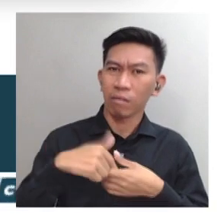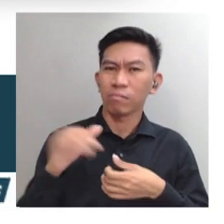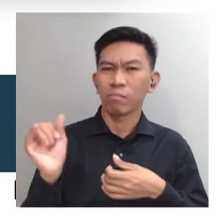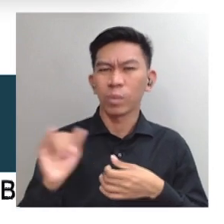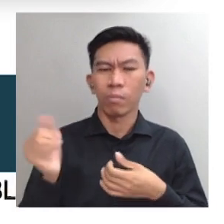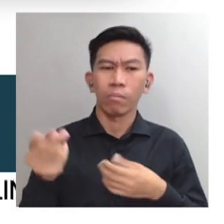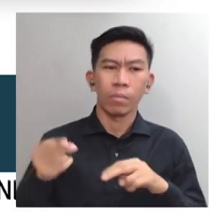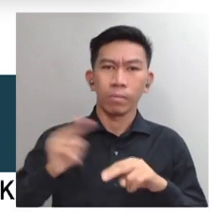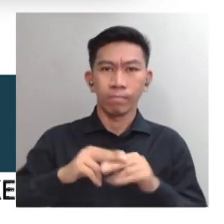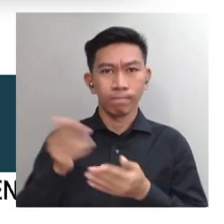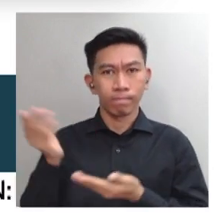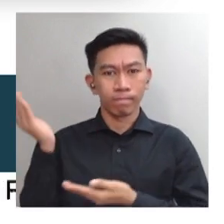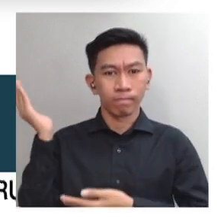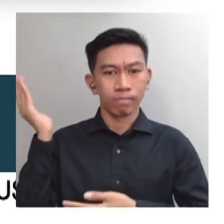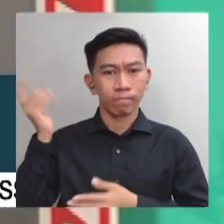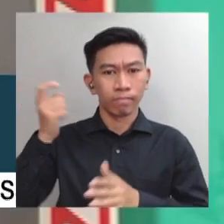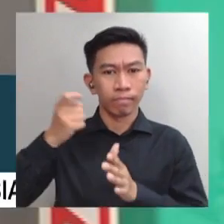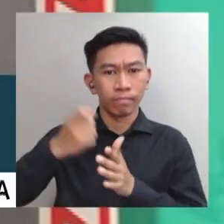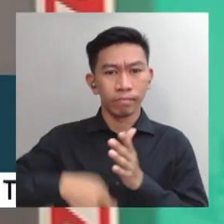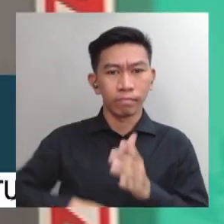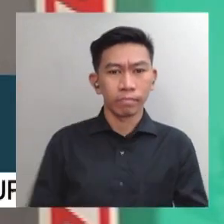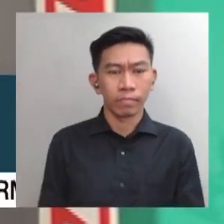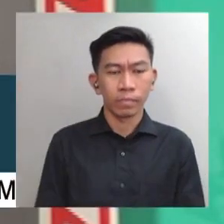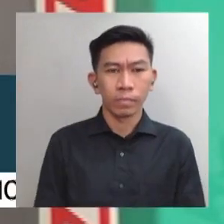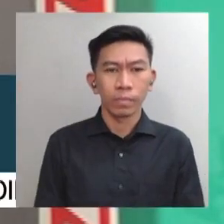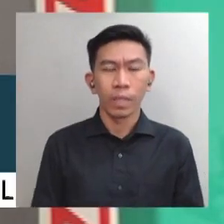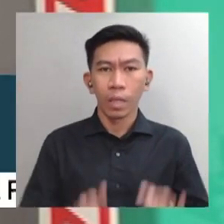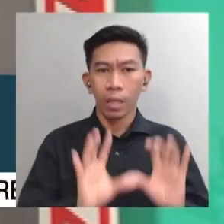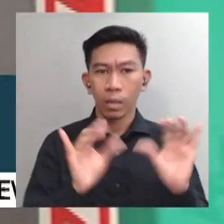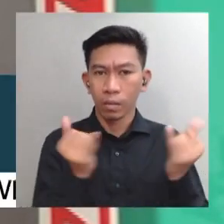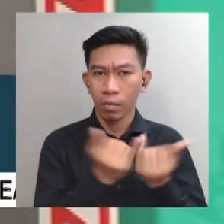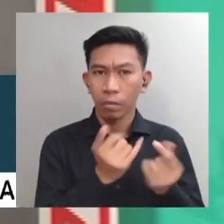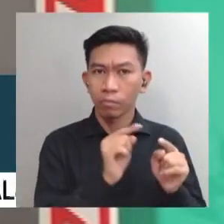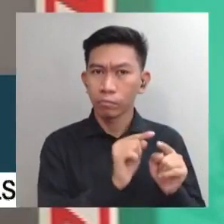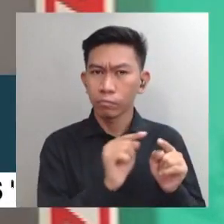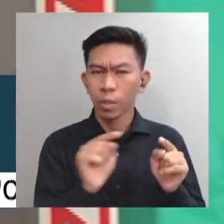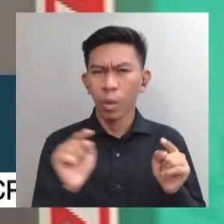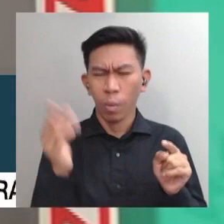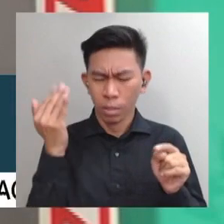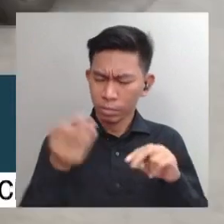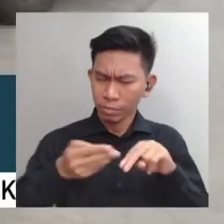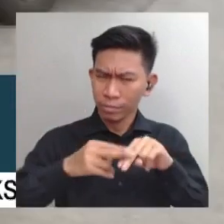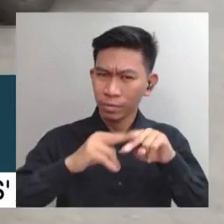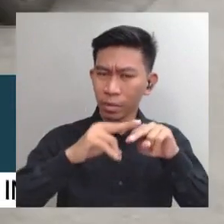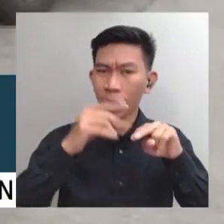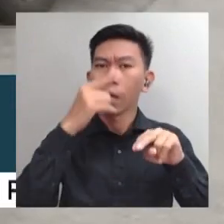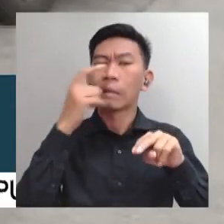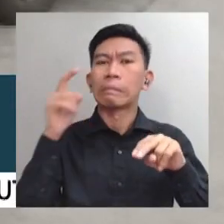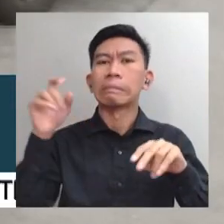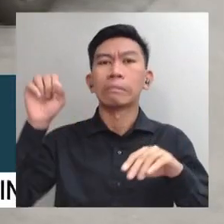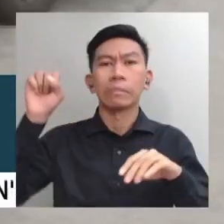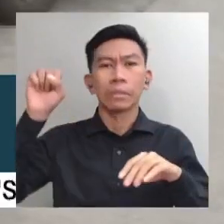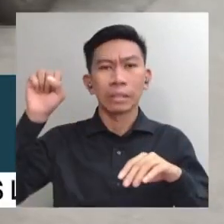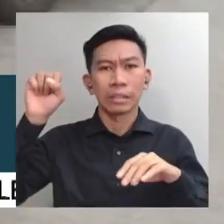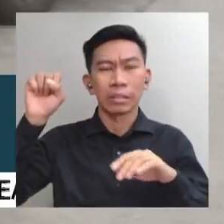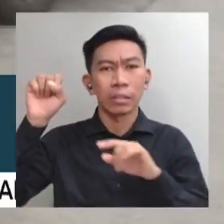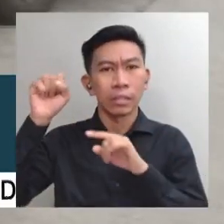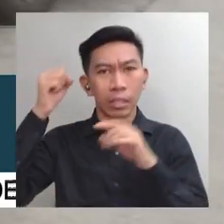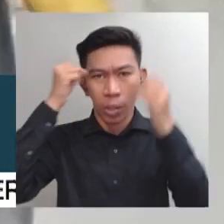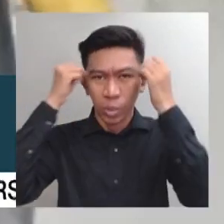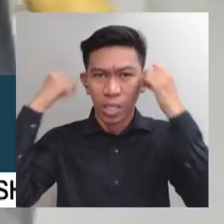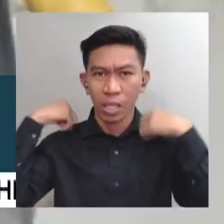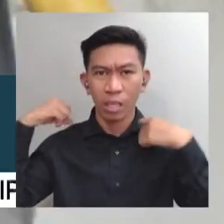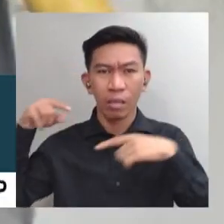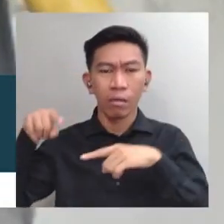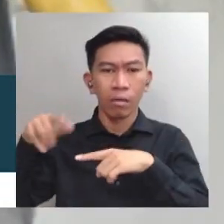20 centavo hike. Industry players attribute the latest round of price hikes to Saudi Arabia's decision to cut oil